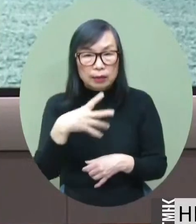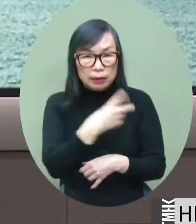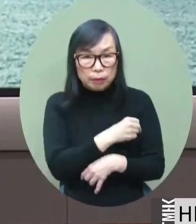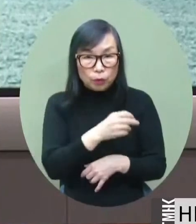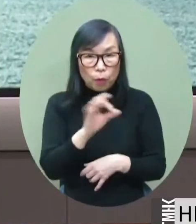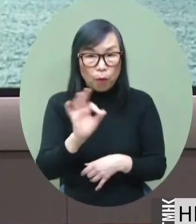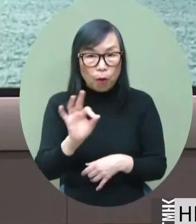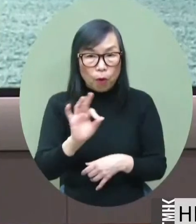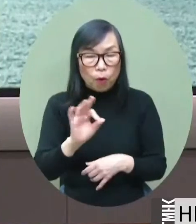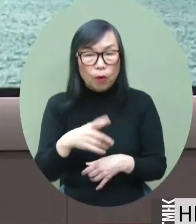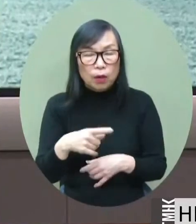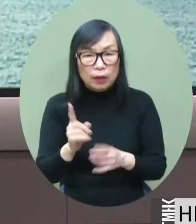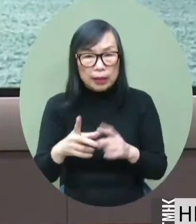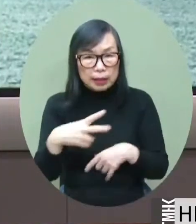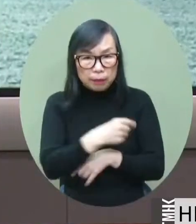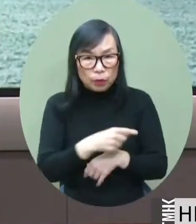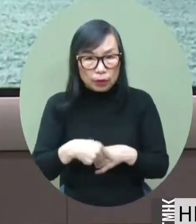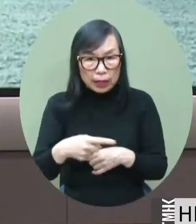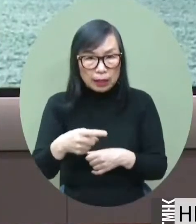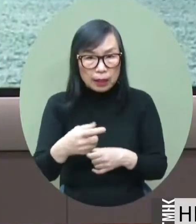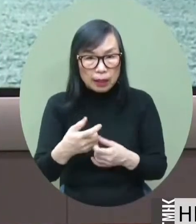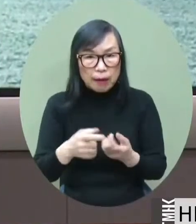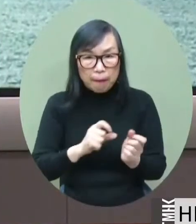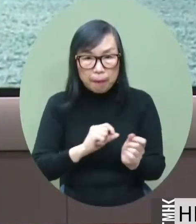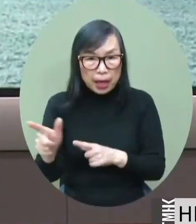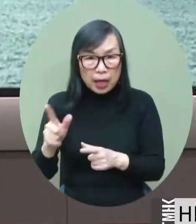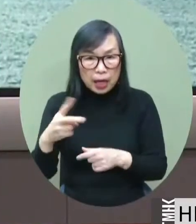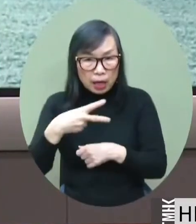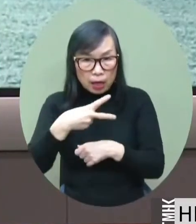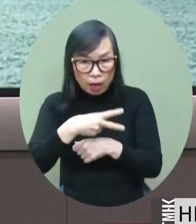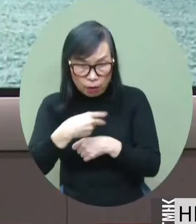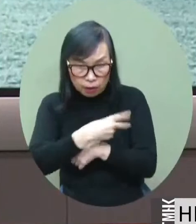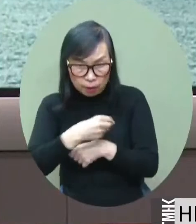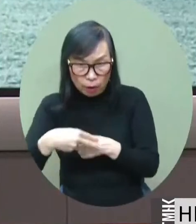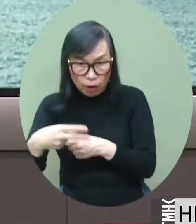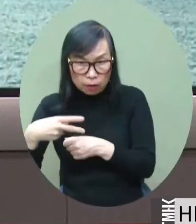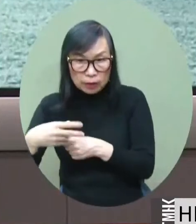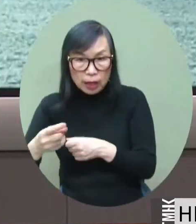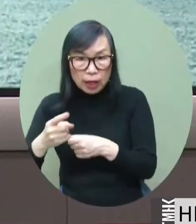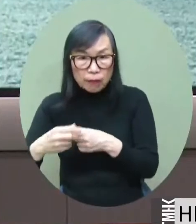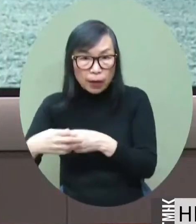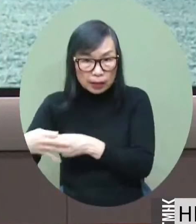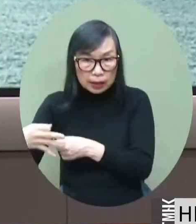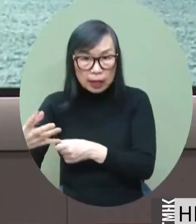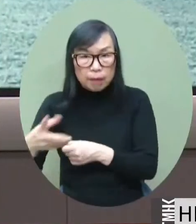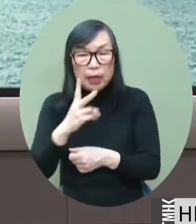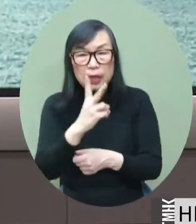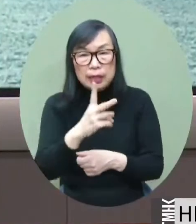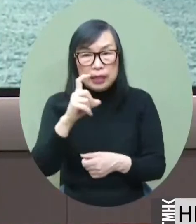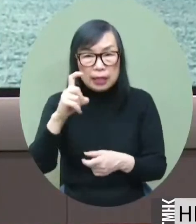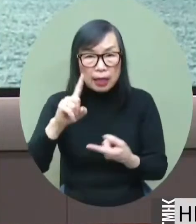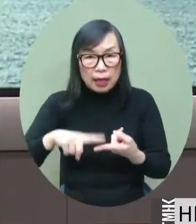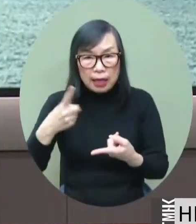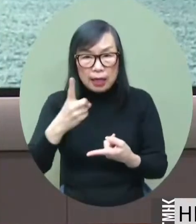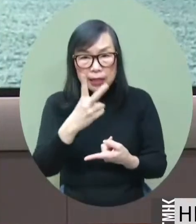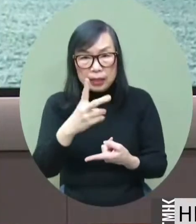0.03%. Those never vaccinated or with only 1 jab, their death rate